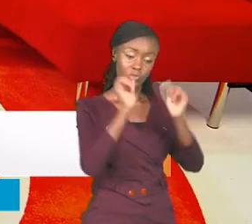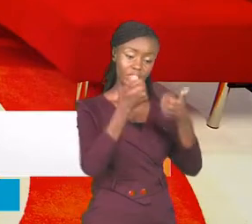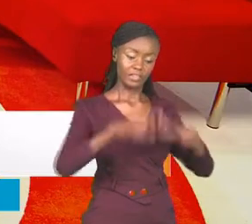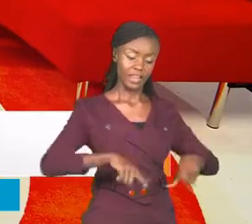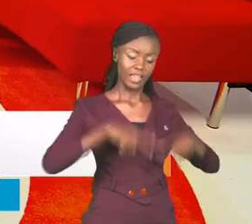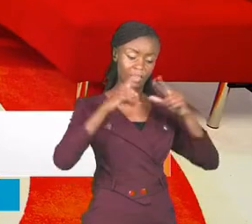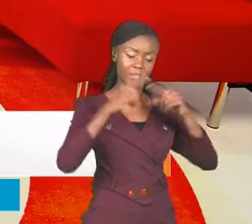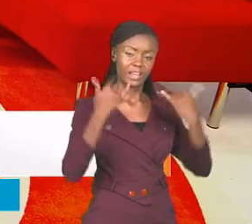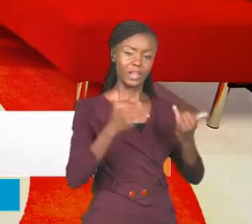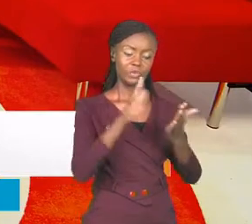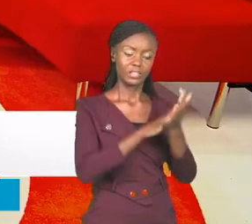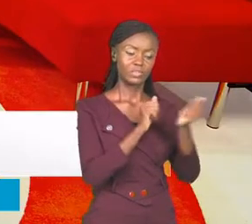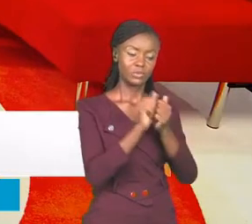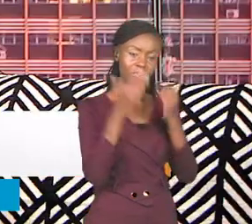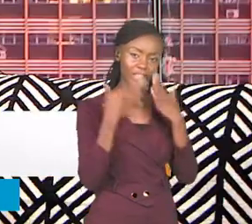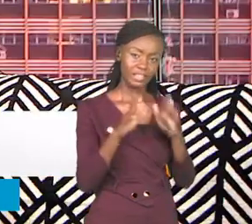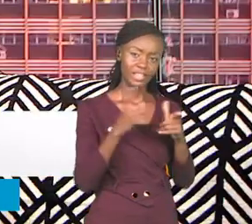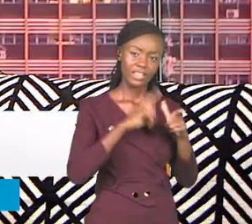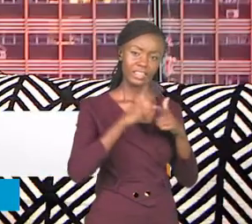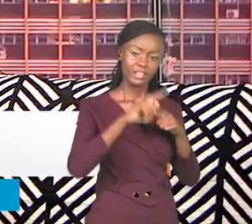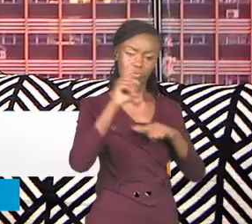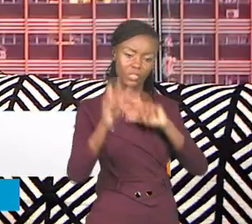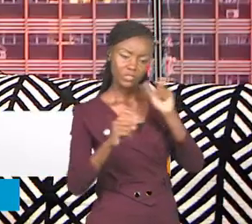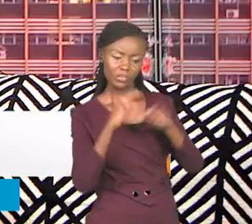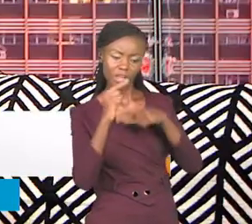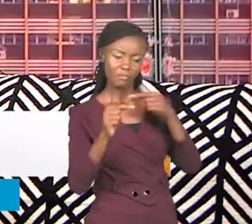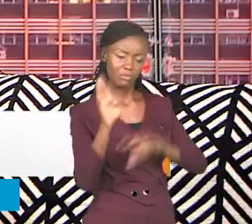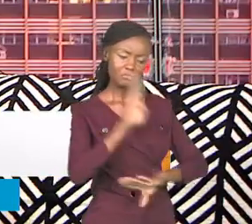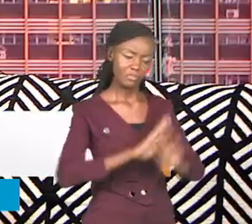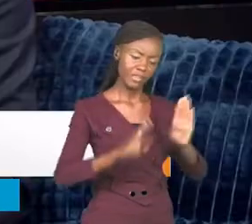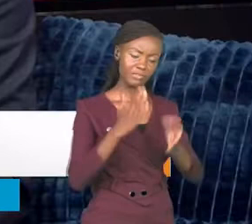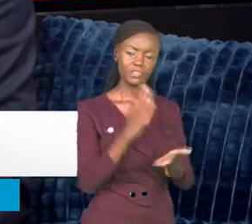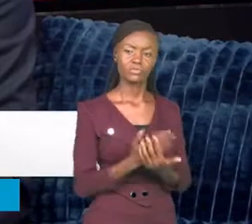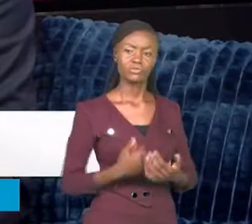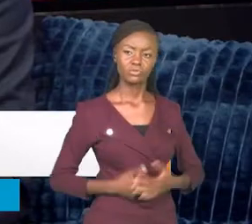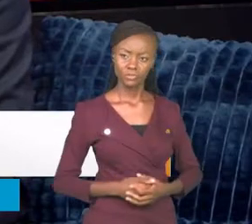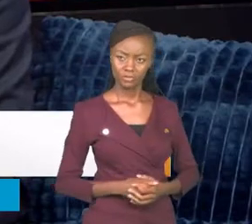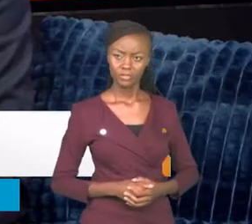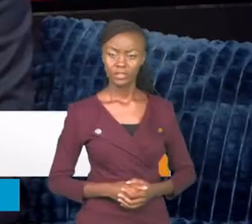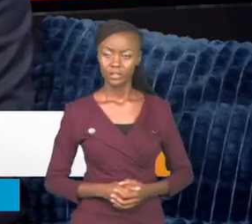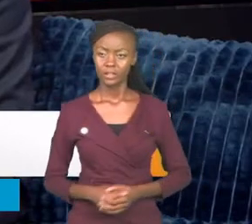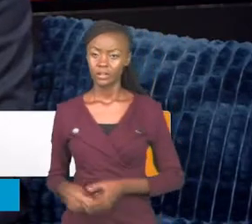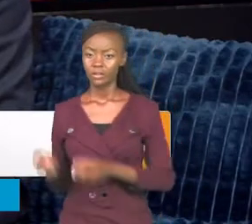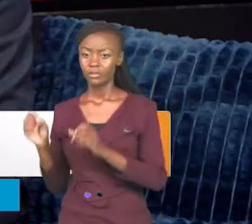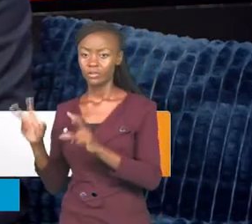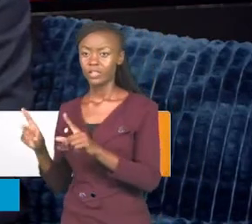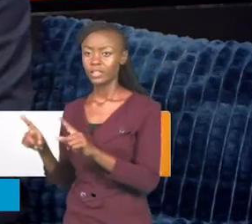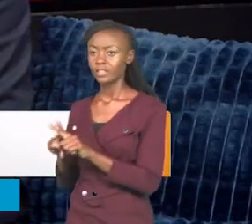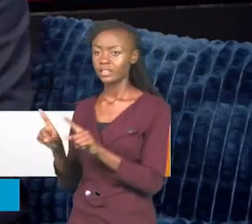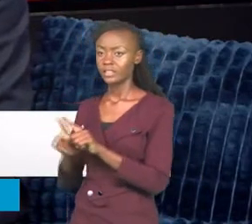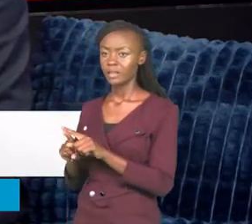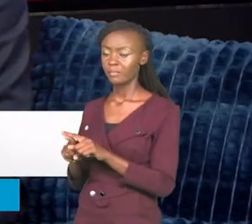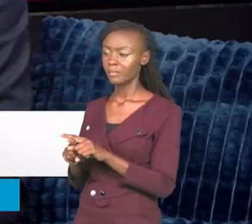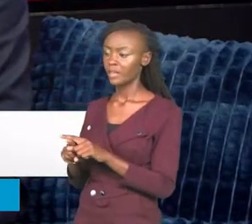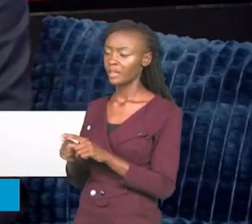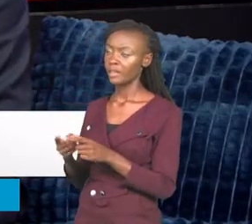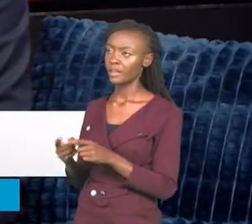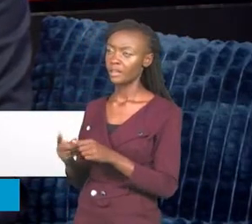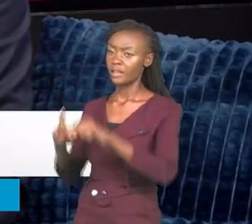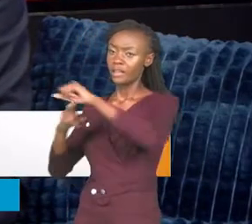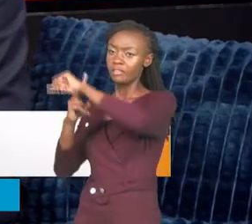you go ahead and vandalize. Mm-hmm. It's just a question of behavior also. Absolutely. You know, now, yes. On another bypass also, the flyover is